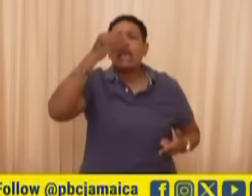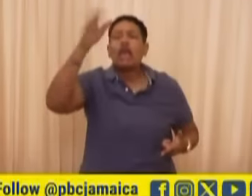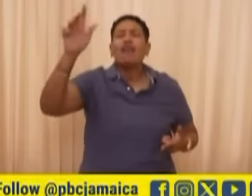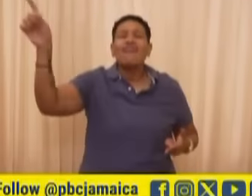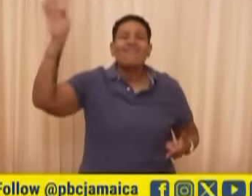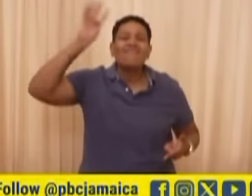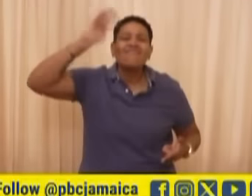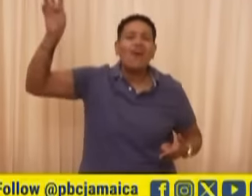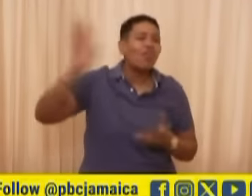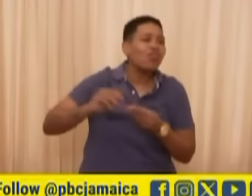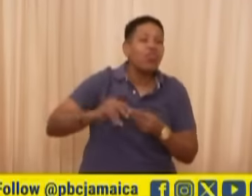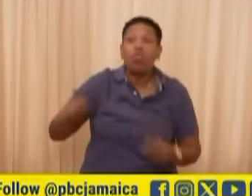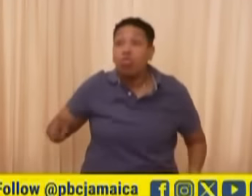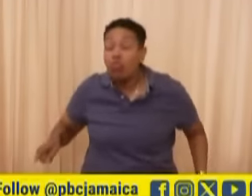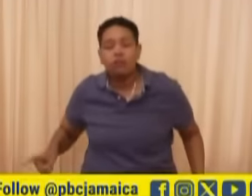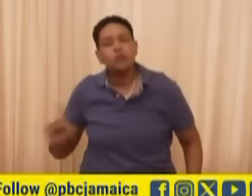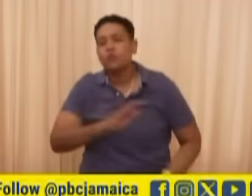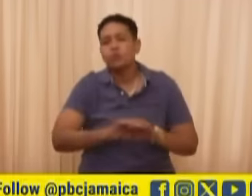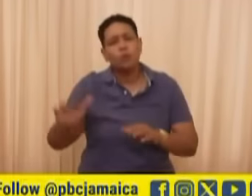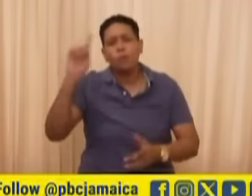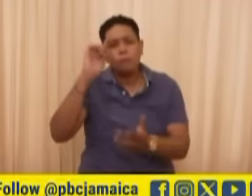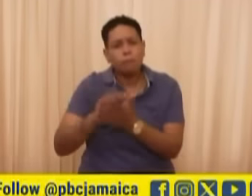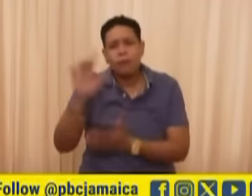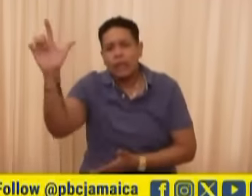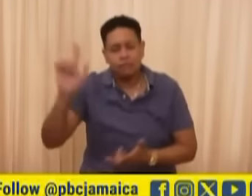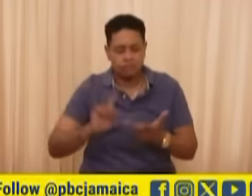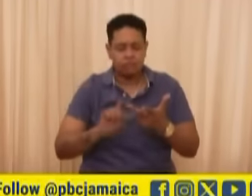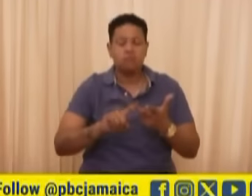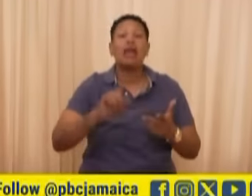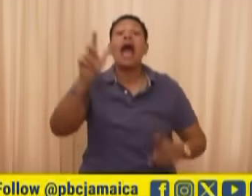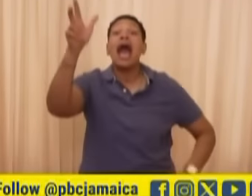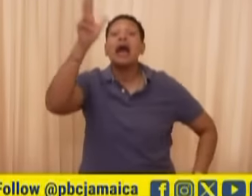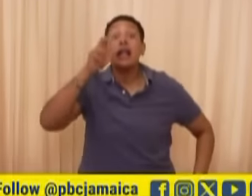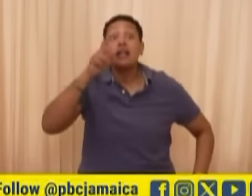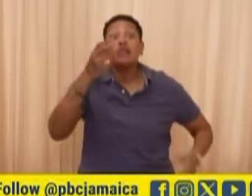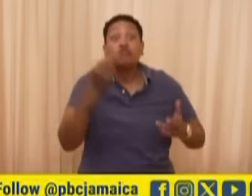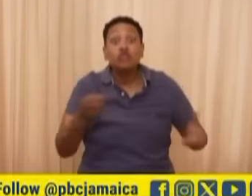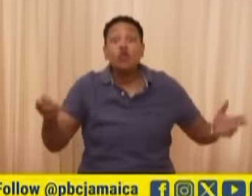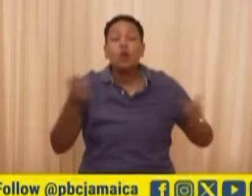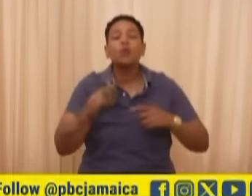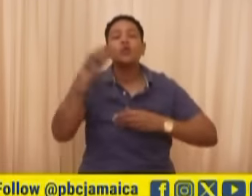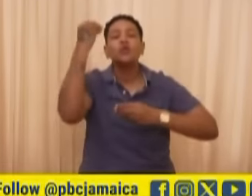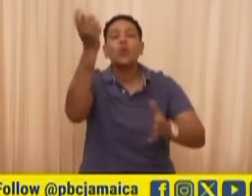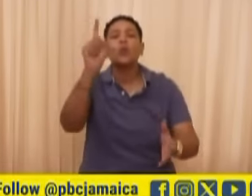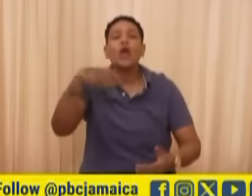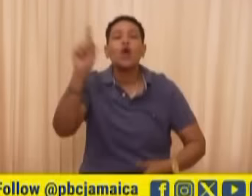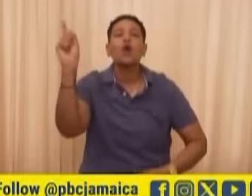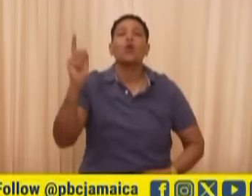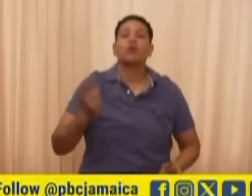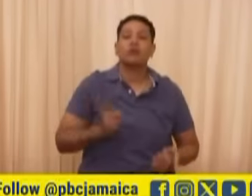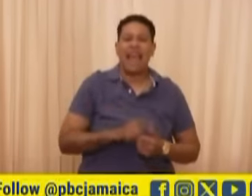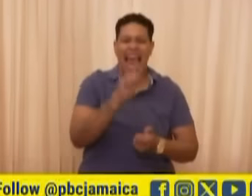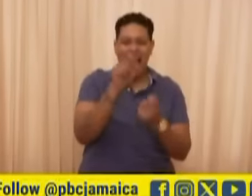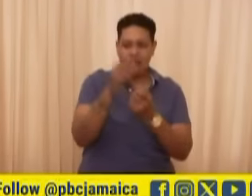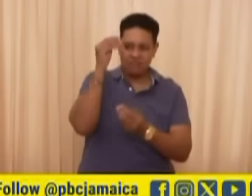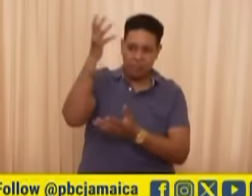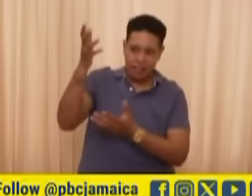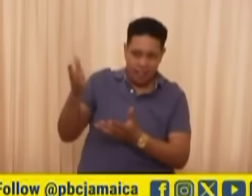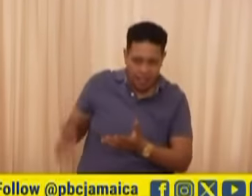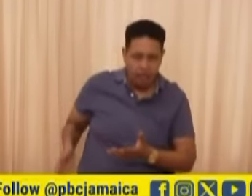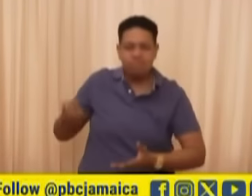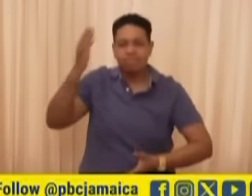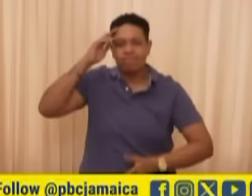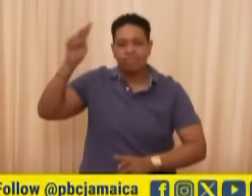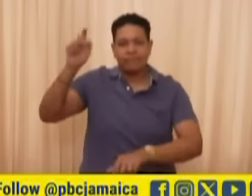be misinformation on a regular basis, and to tune to those sources that we have told you about before, so that you have the accurate information